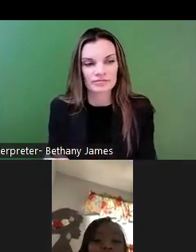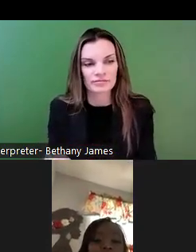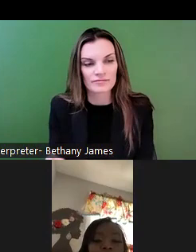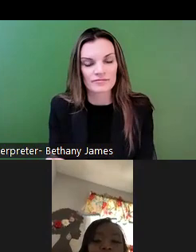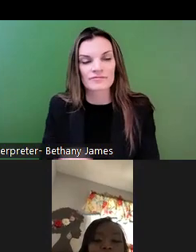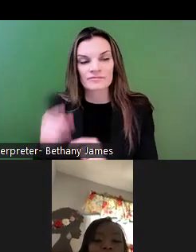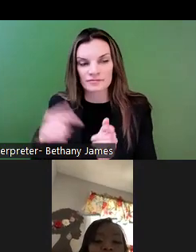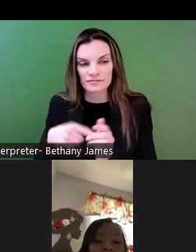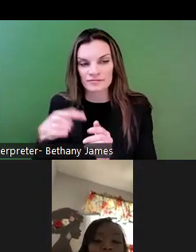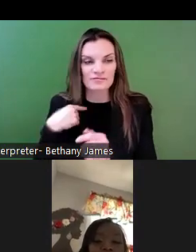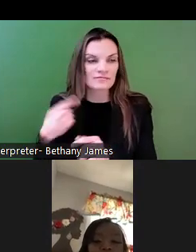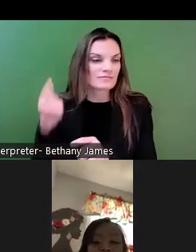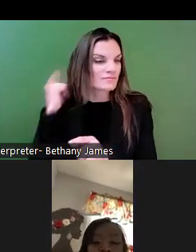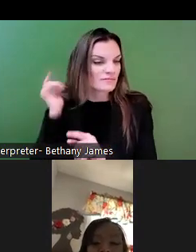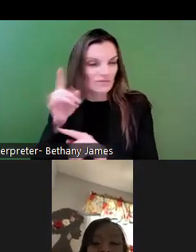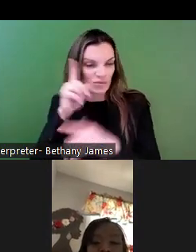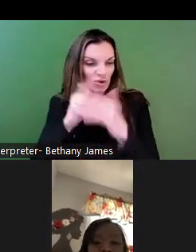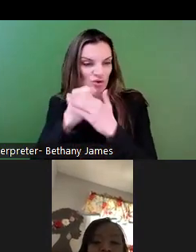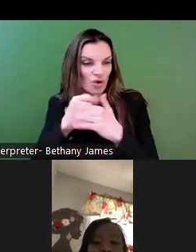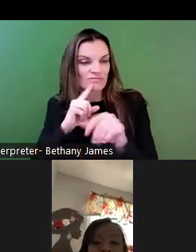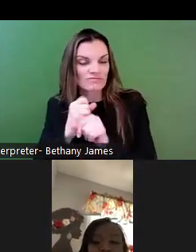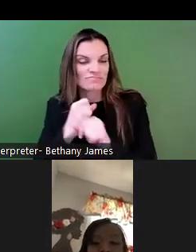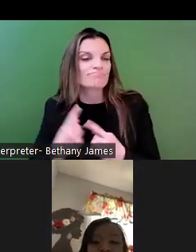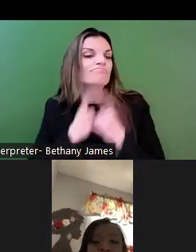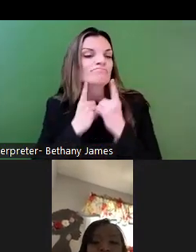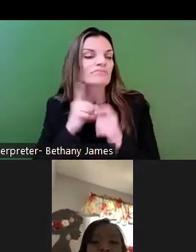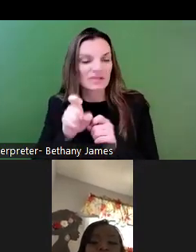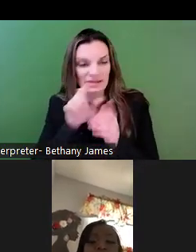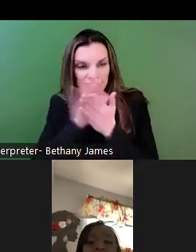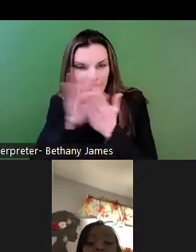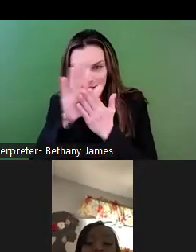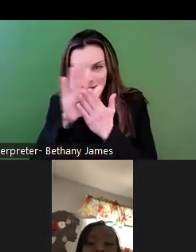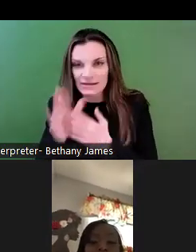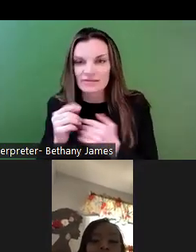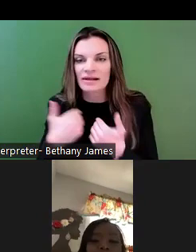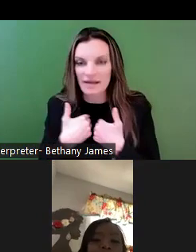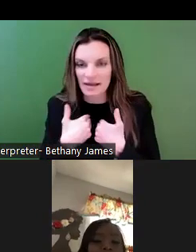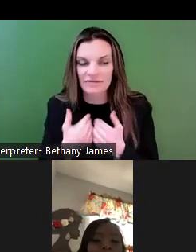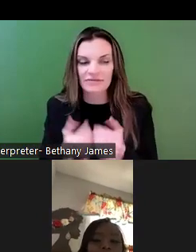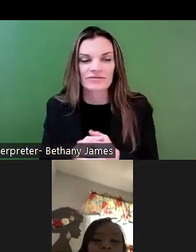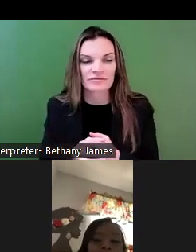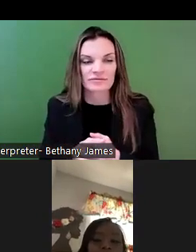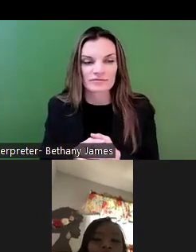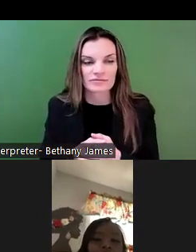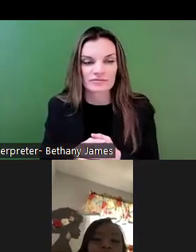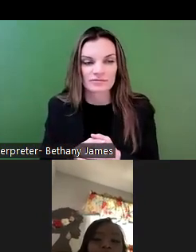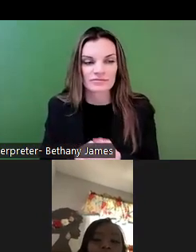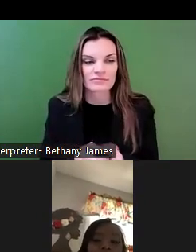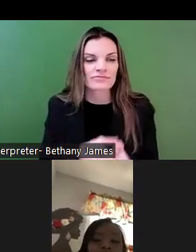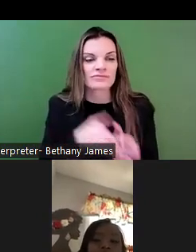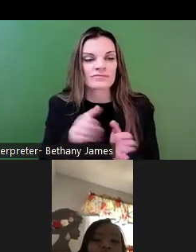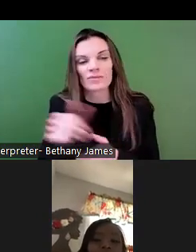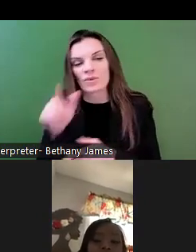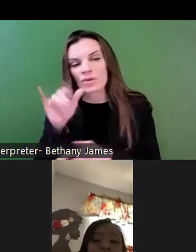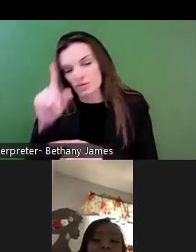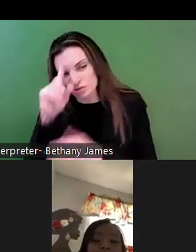the clot, carotid endarterectomy, where they go through your carotids and do it, and actual clot removal. I didn't really talk much about hemorrhagic strokes, but going back